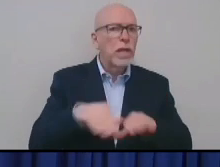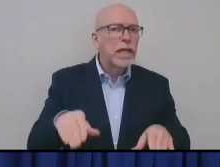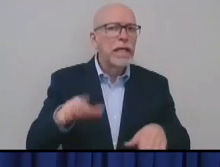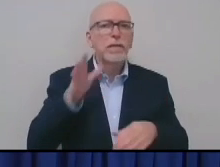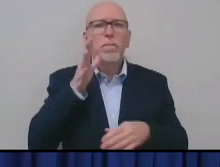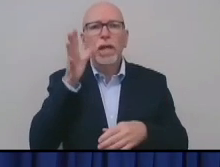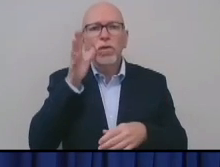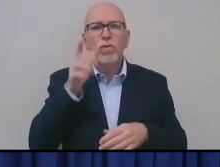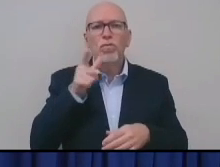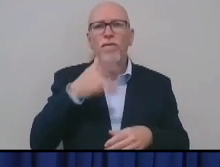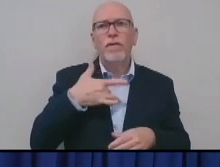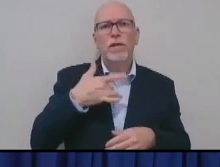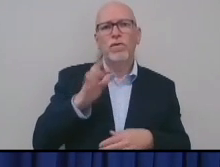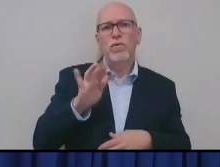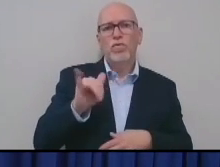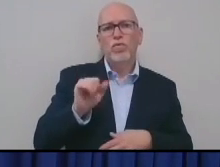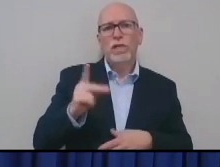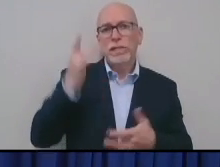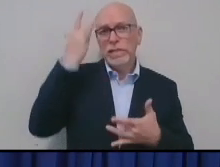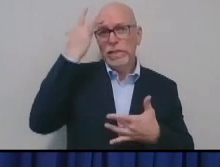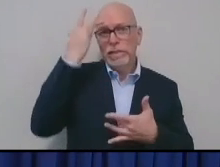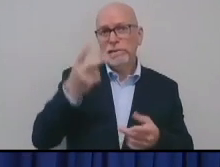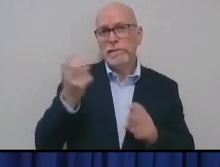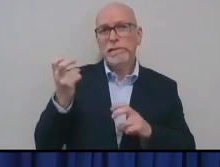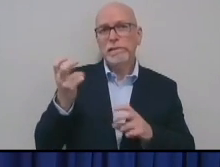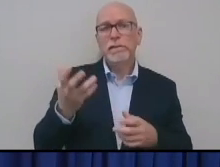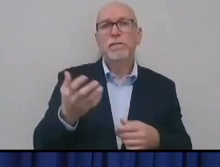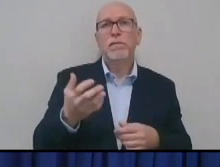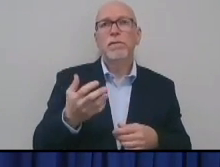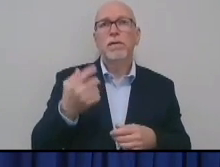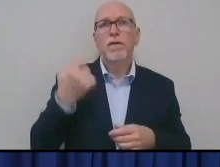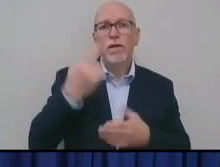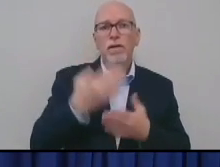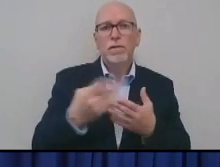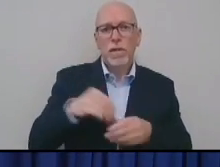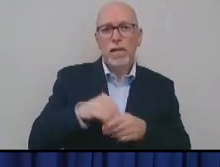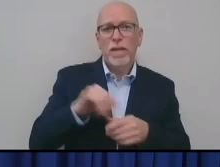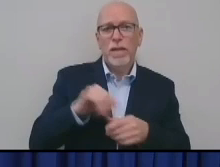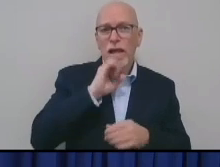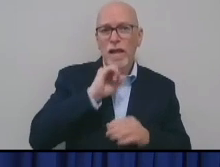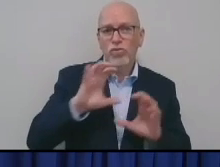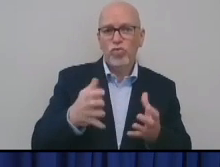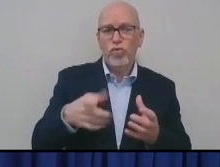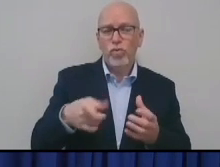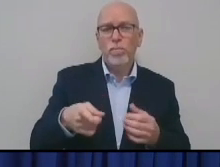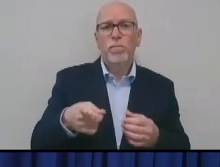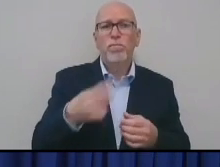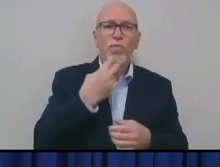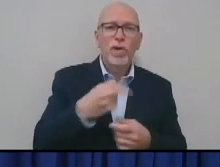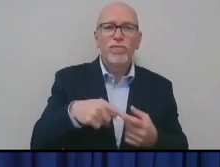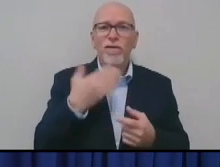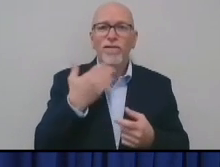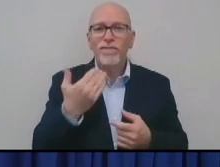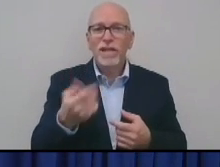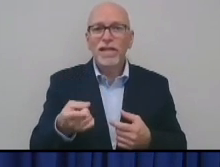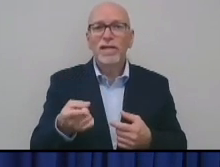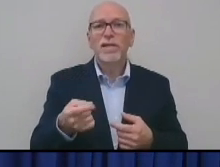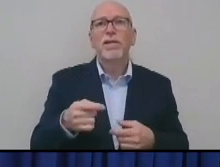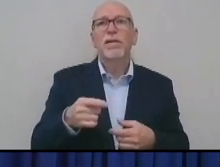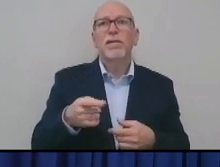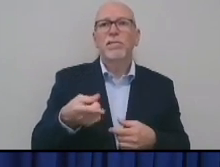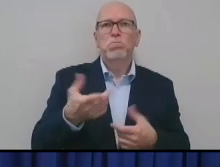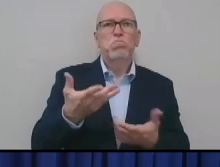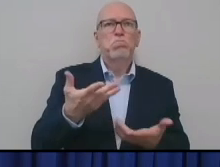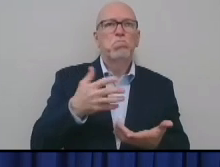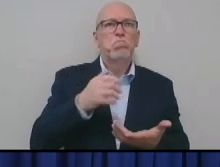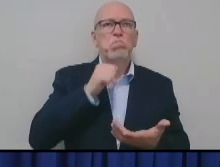I feel like the risk of severe illness for someone in that age group, specifically the 12 to 15-year-old age group, doesn't outweigh